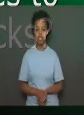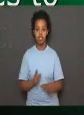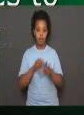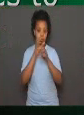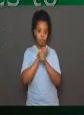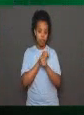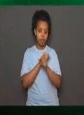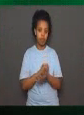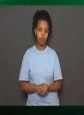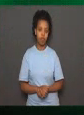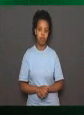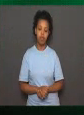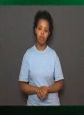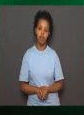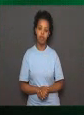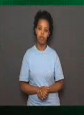Time's up.